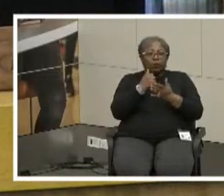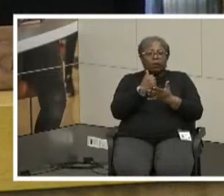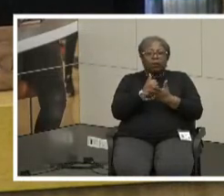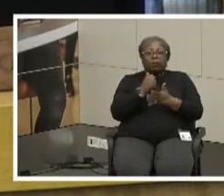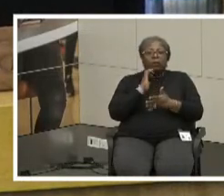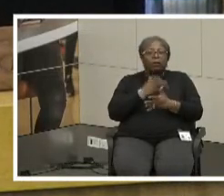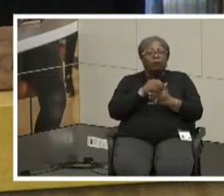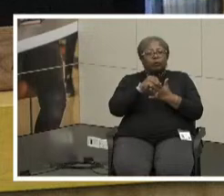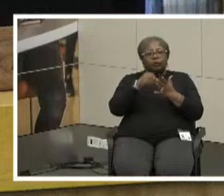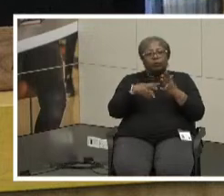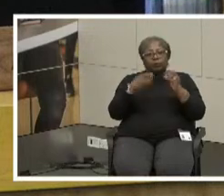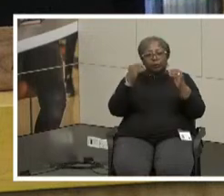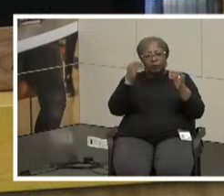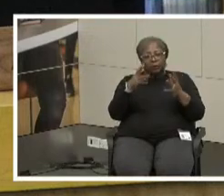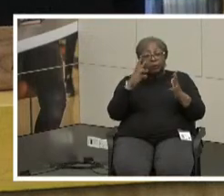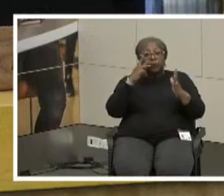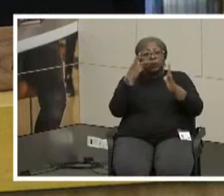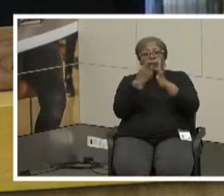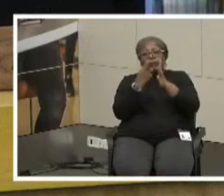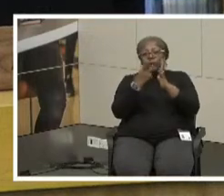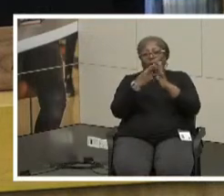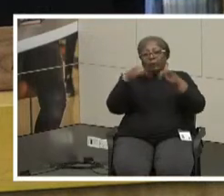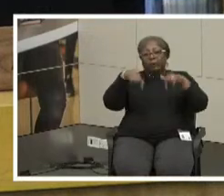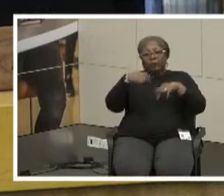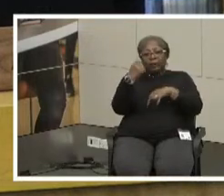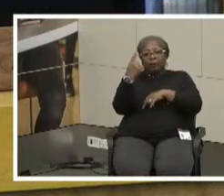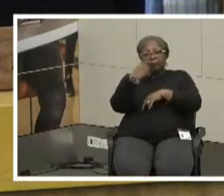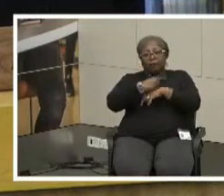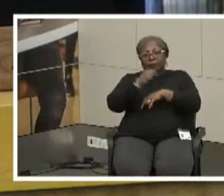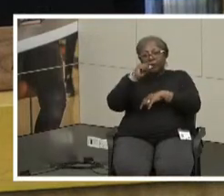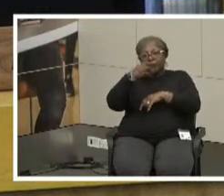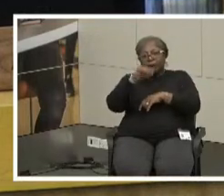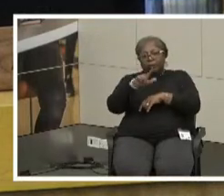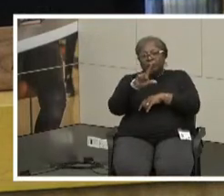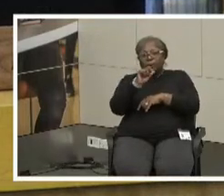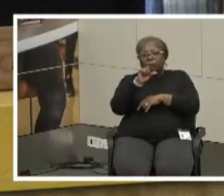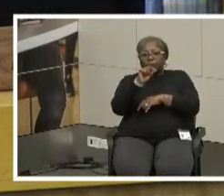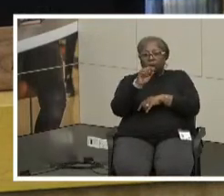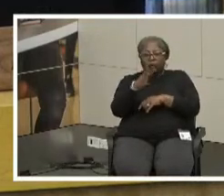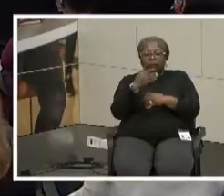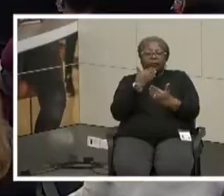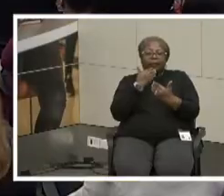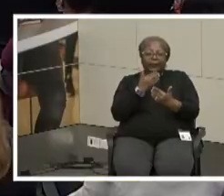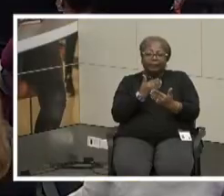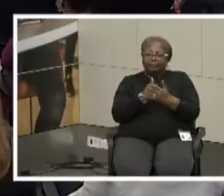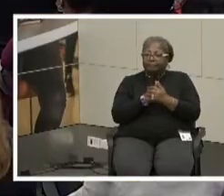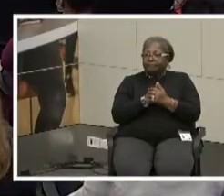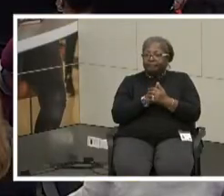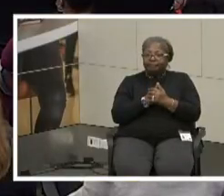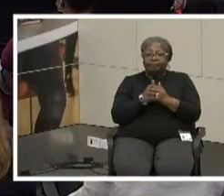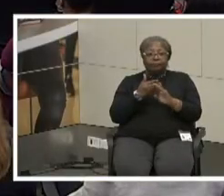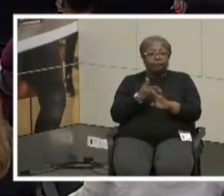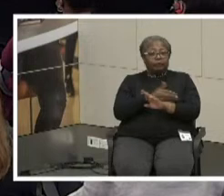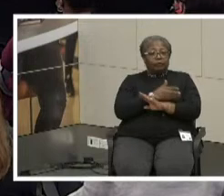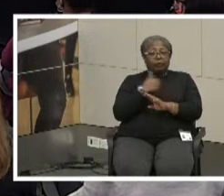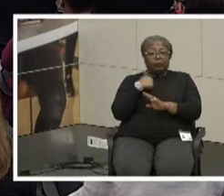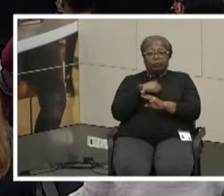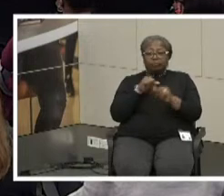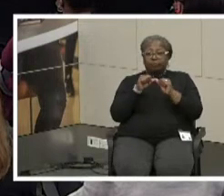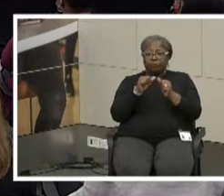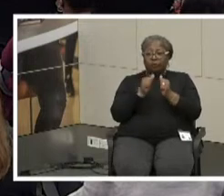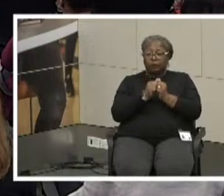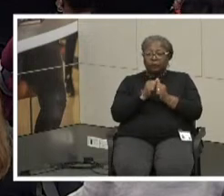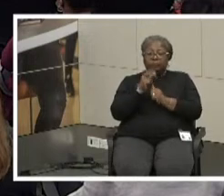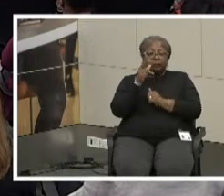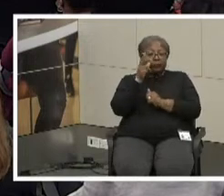and teachers in witness thereof on this 11th day of April 2024 thank you um before we proceed with hearing from